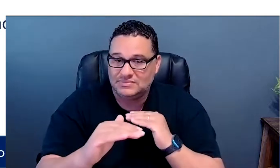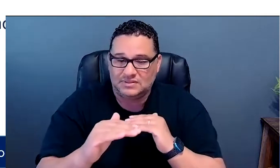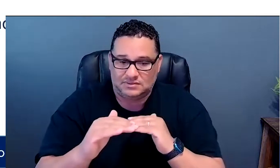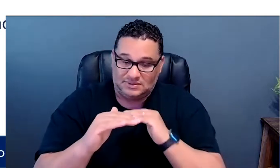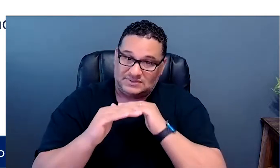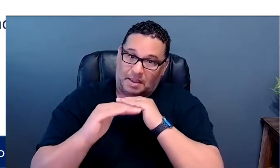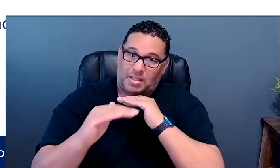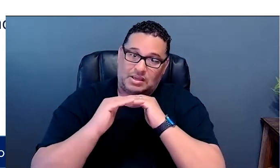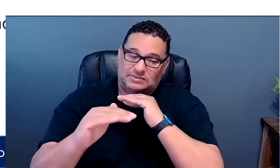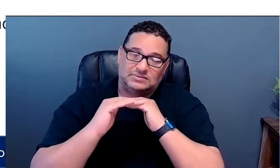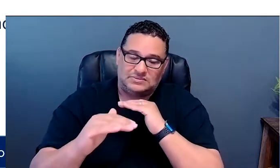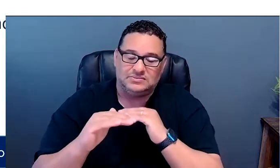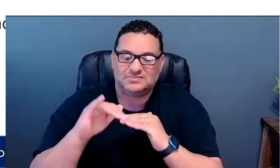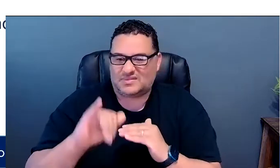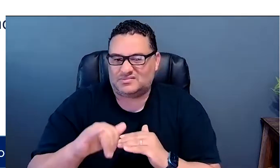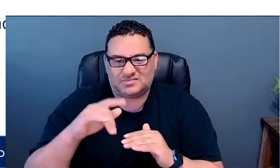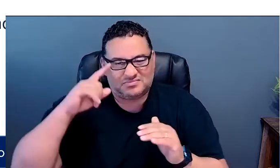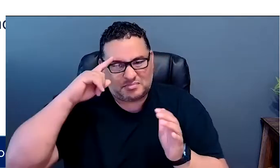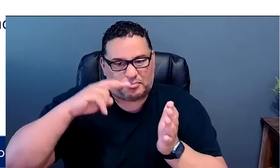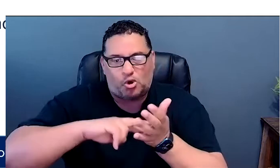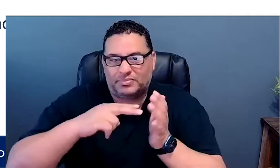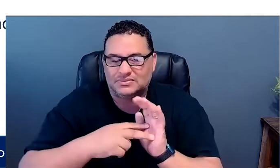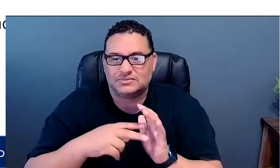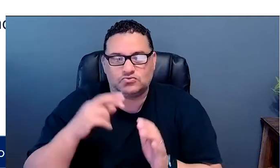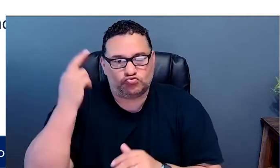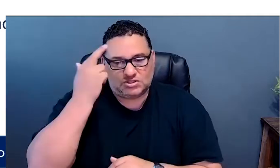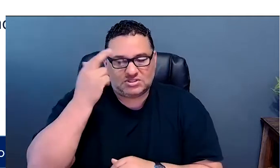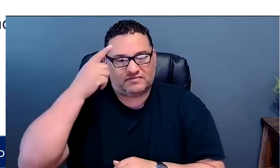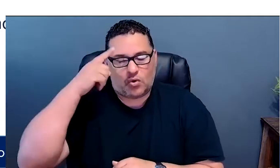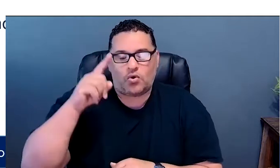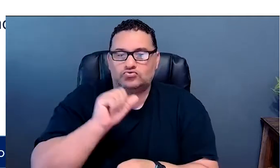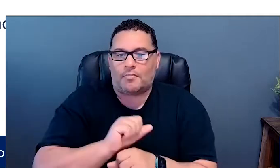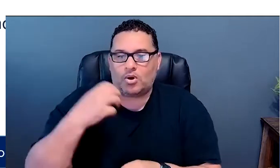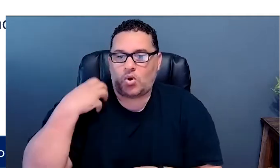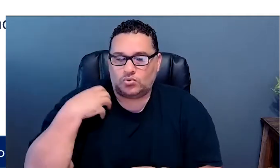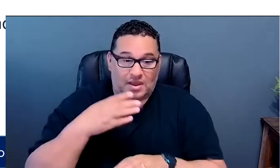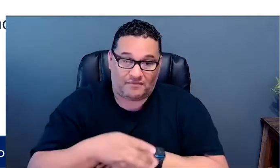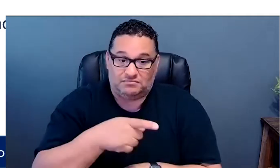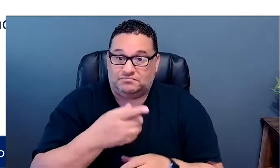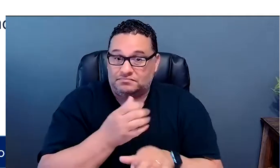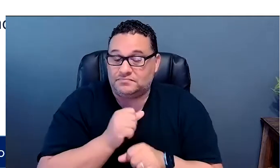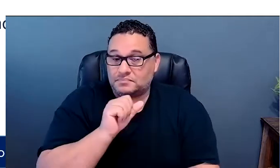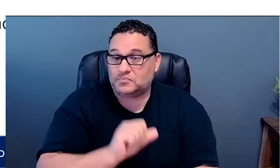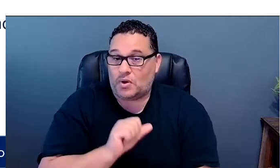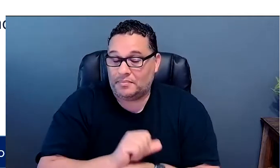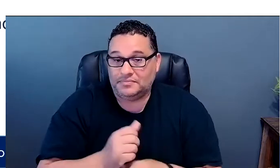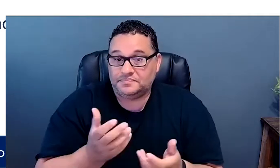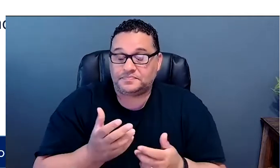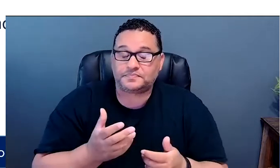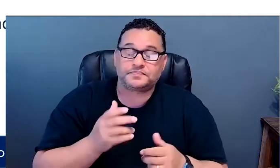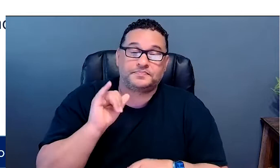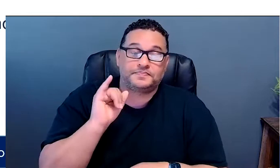that's the purpose of job coaching after the individual gains their employment. If they need